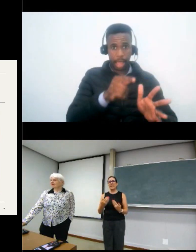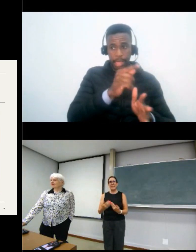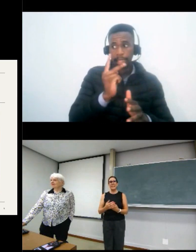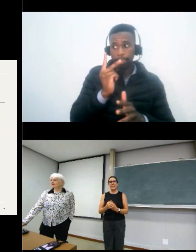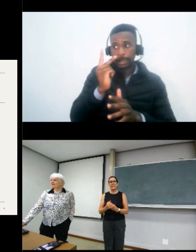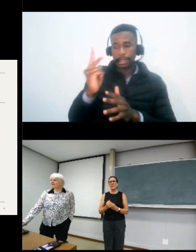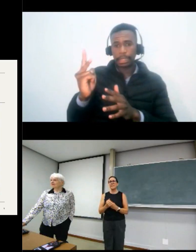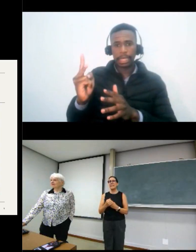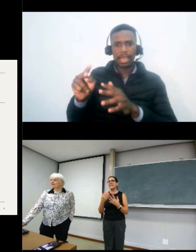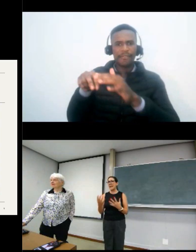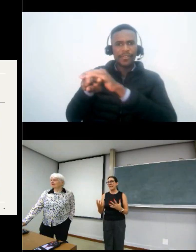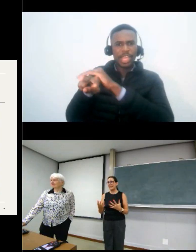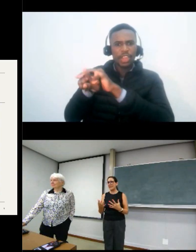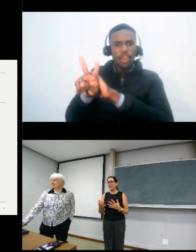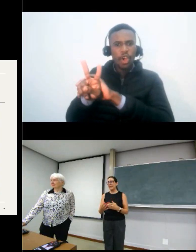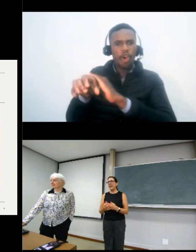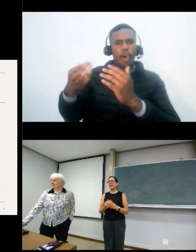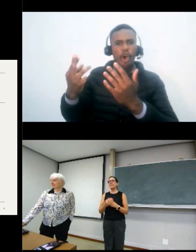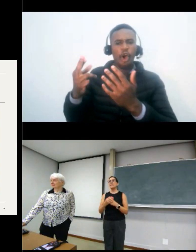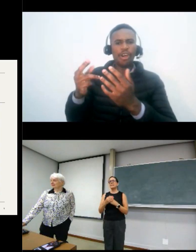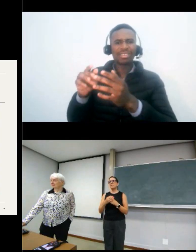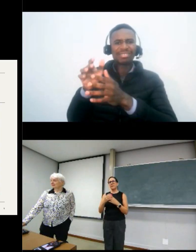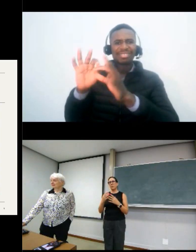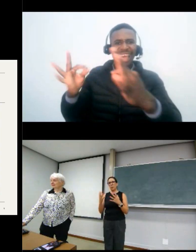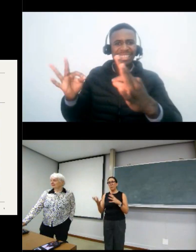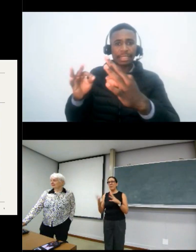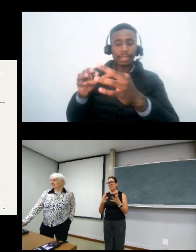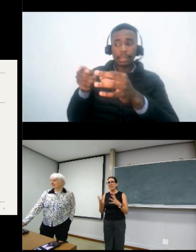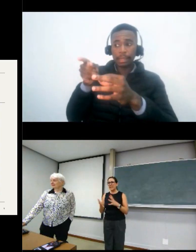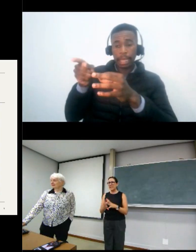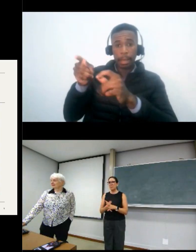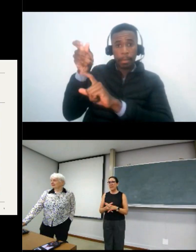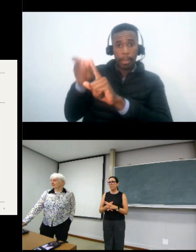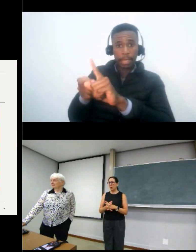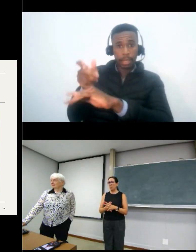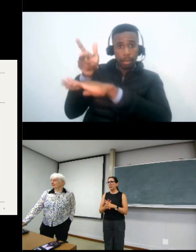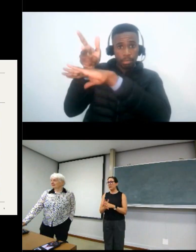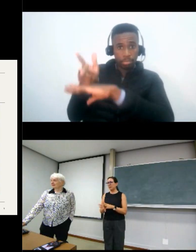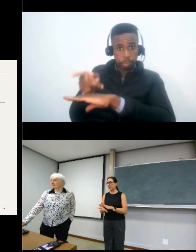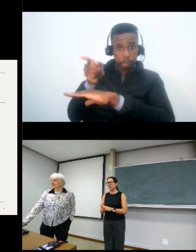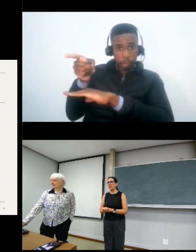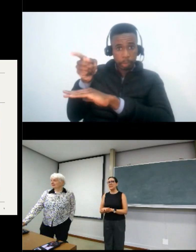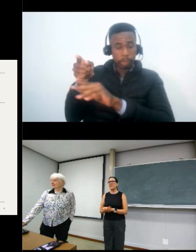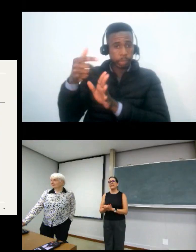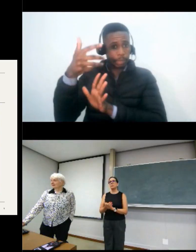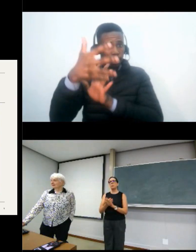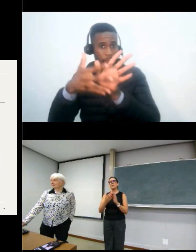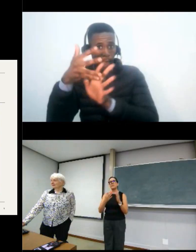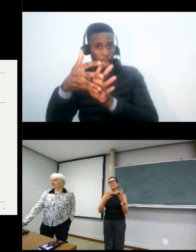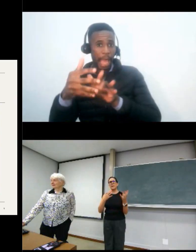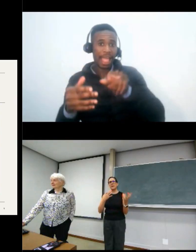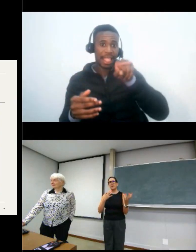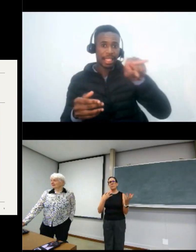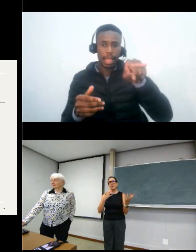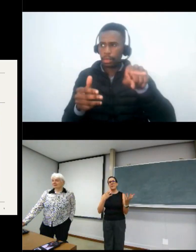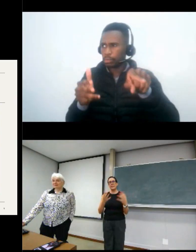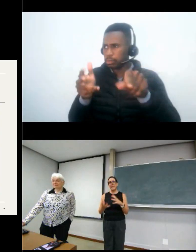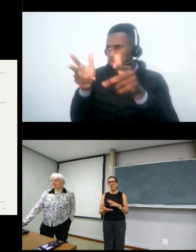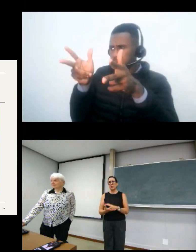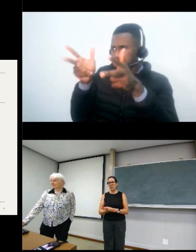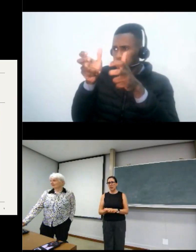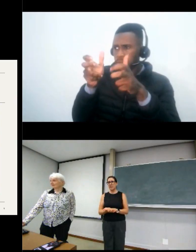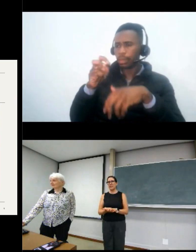to repeat that sentence exactly. And this, although memory does play a role to a certain extent, what